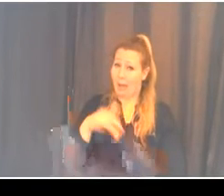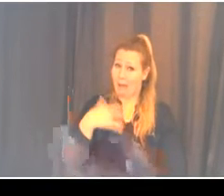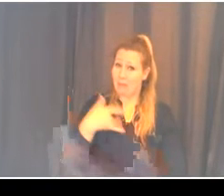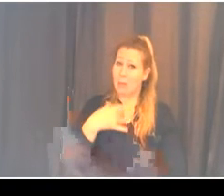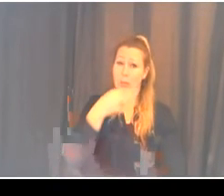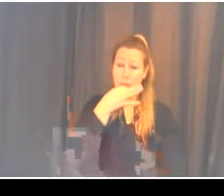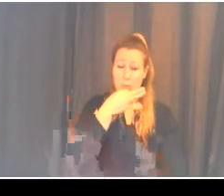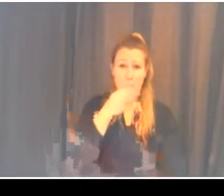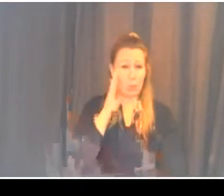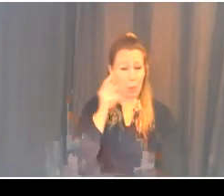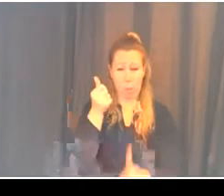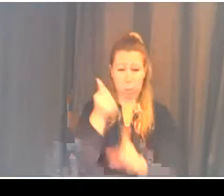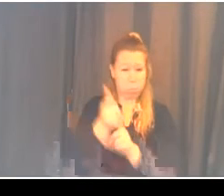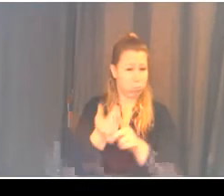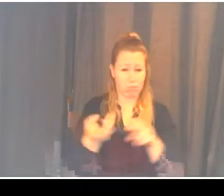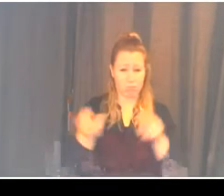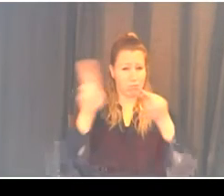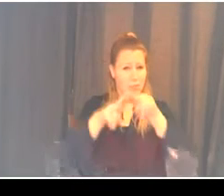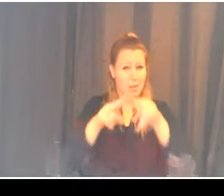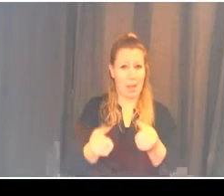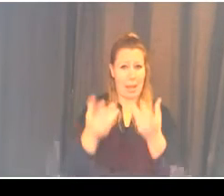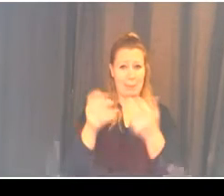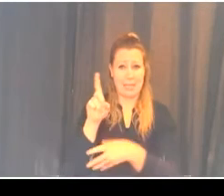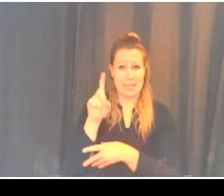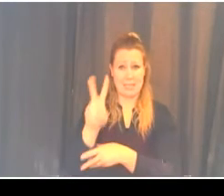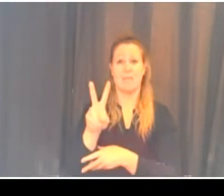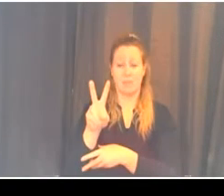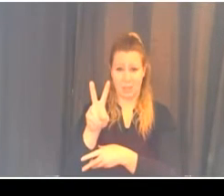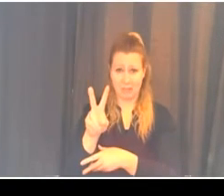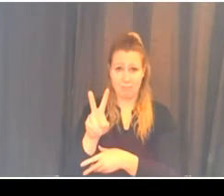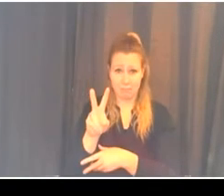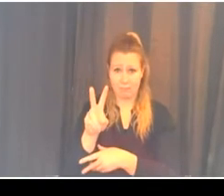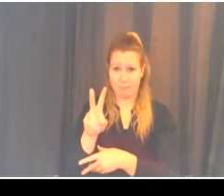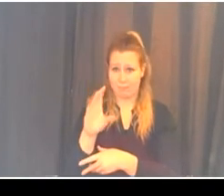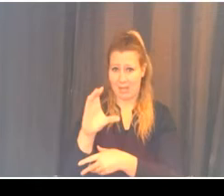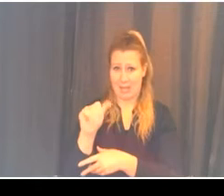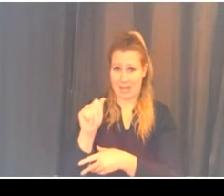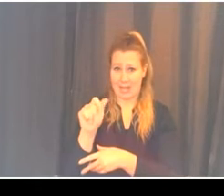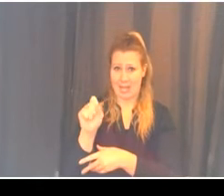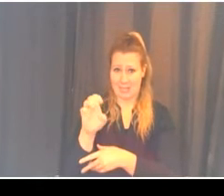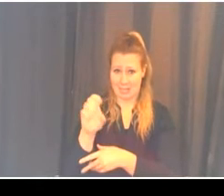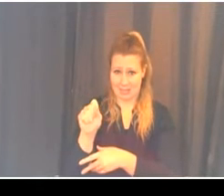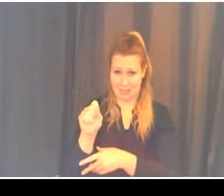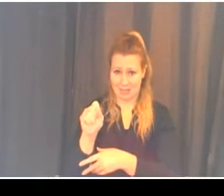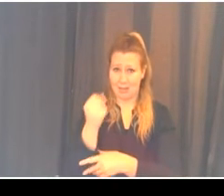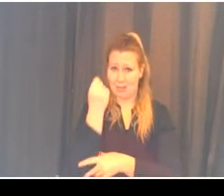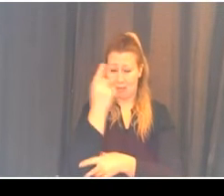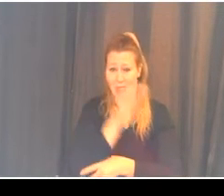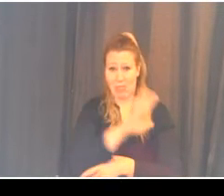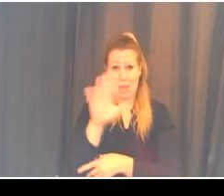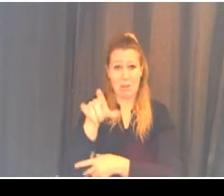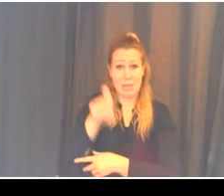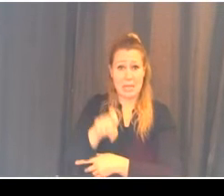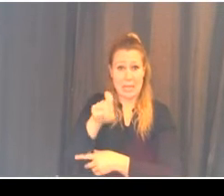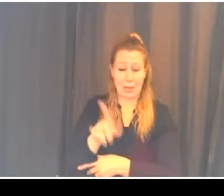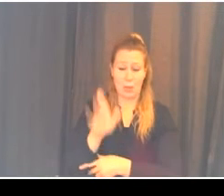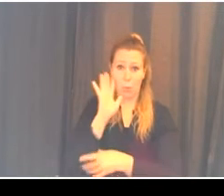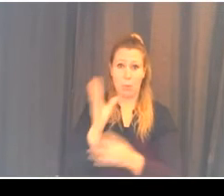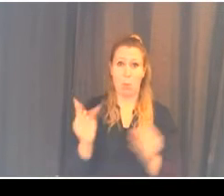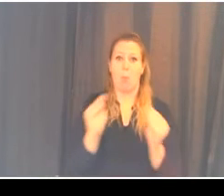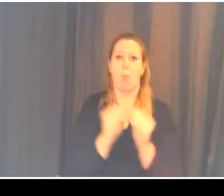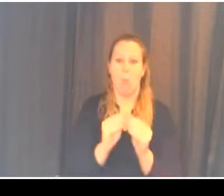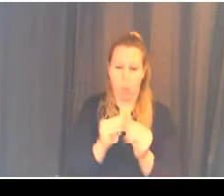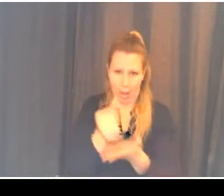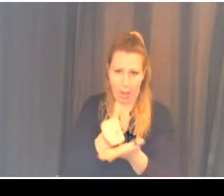be prepared to respond we need City officials and law enforcement to work with us to ensure that Abus survivors know that their